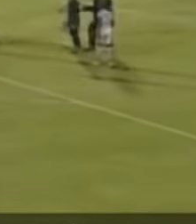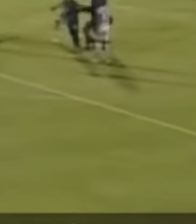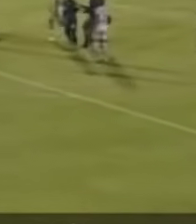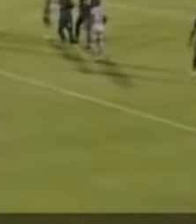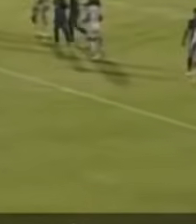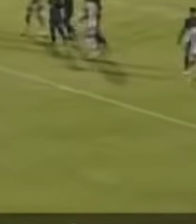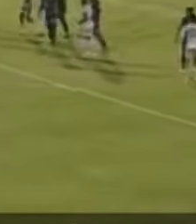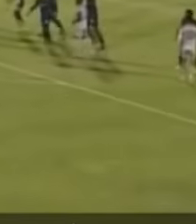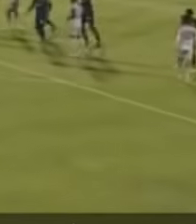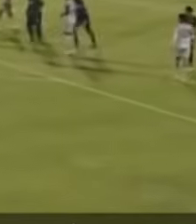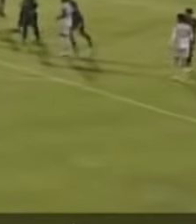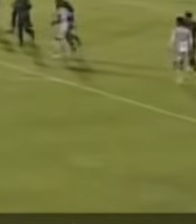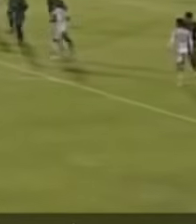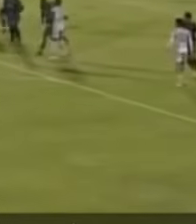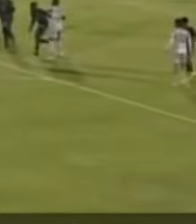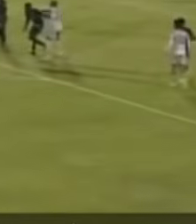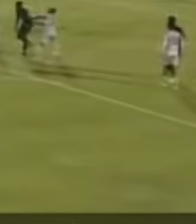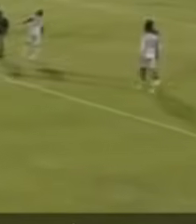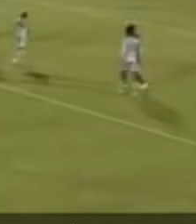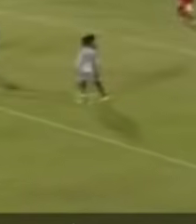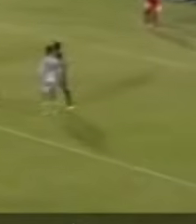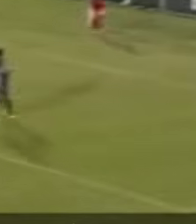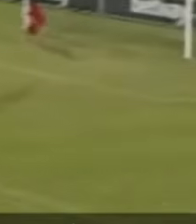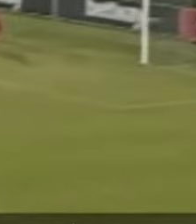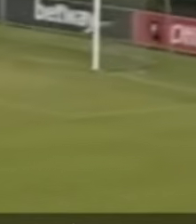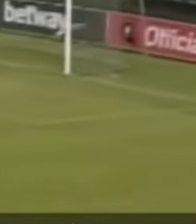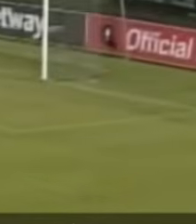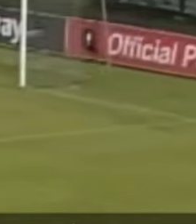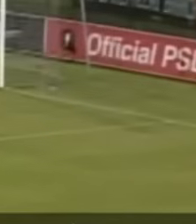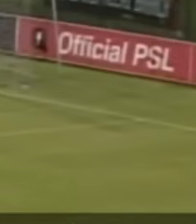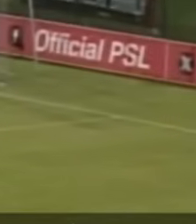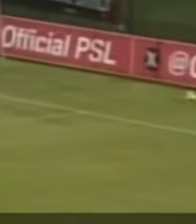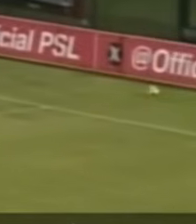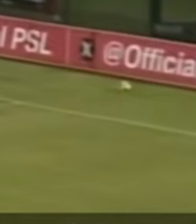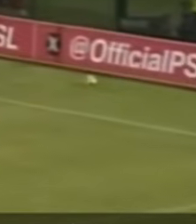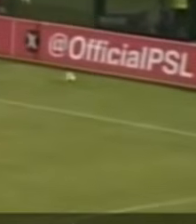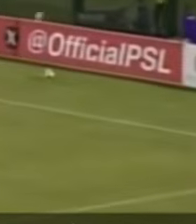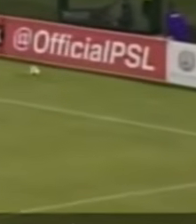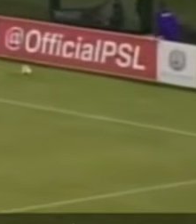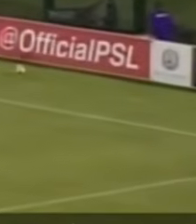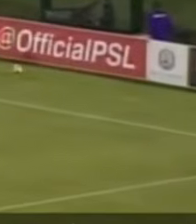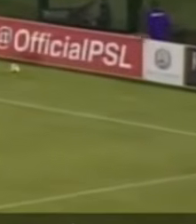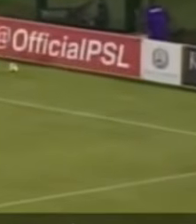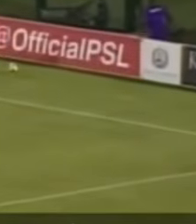win the ball, they need to find an outlet to be able to play out instead of just clearing. Butter!